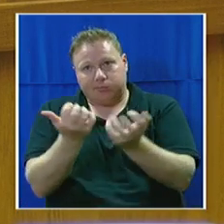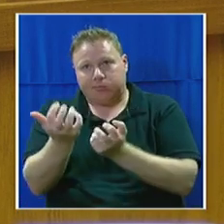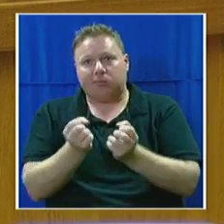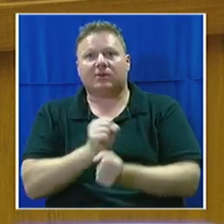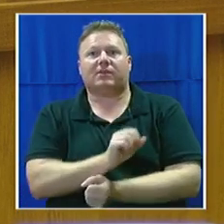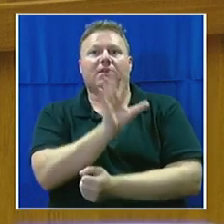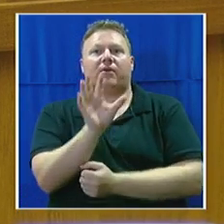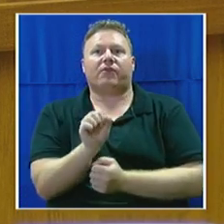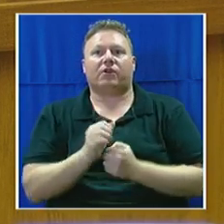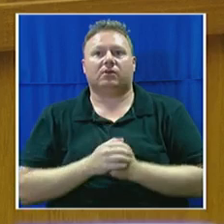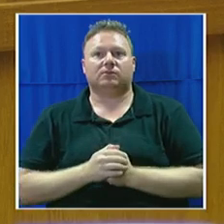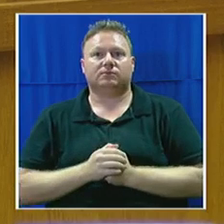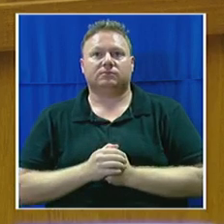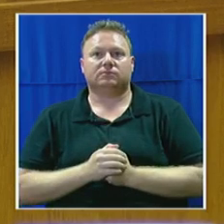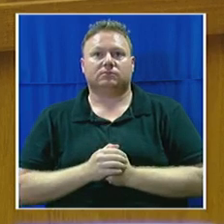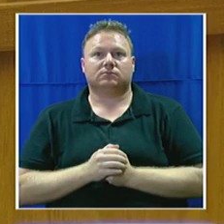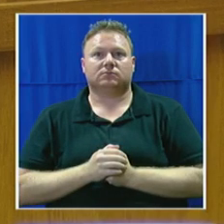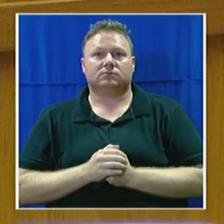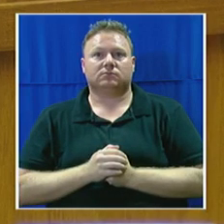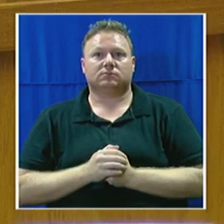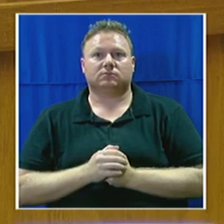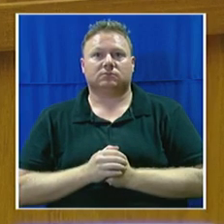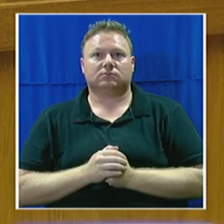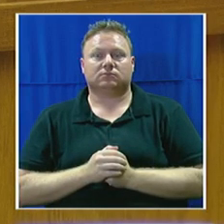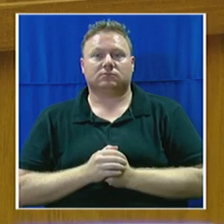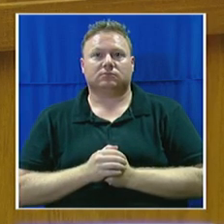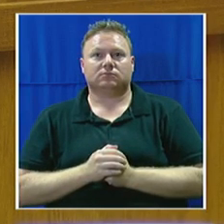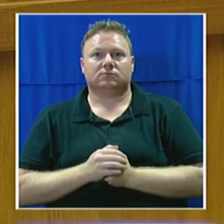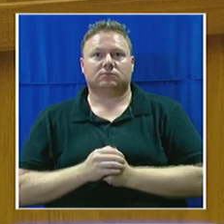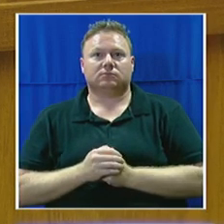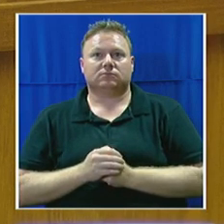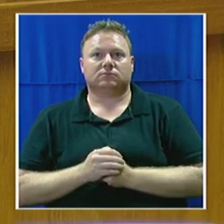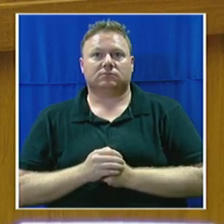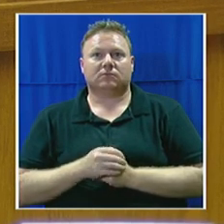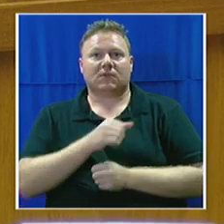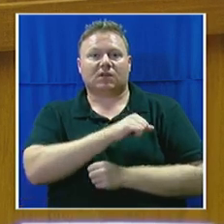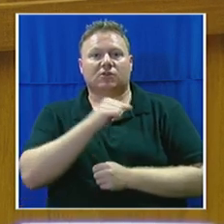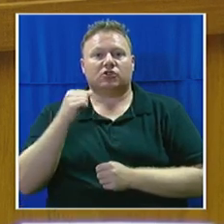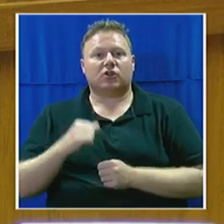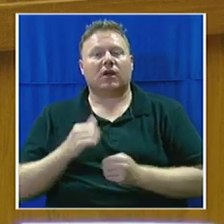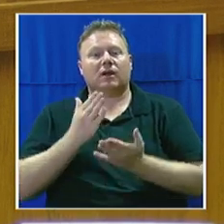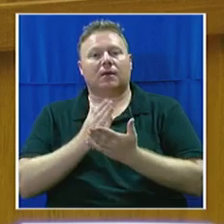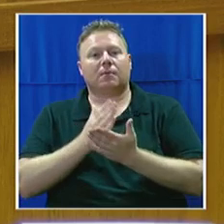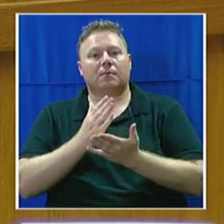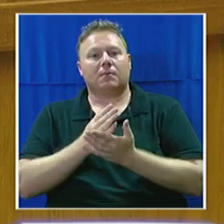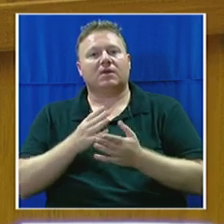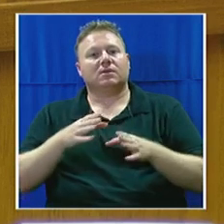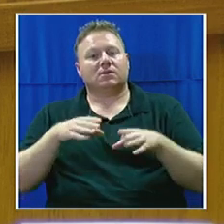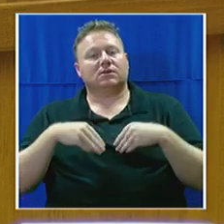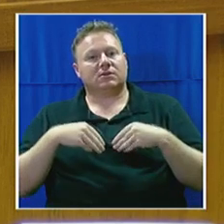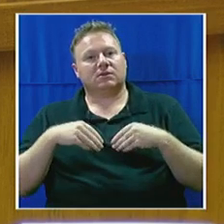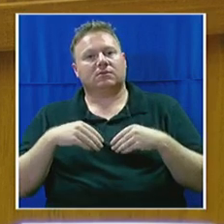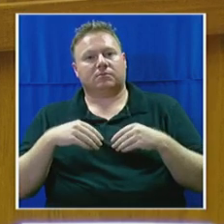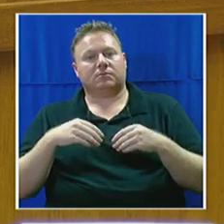from Wuhan city in Hubei province, China must be embraced by all South